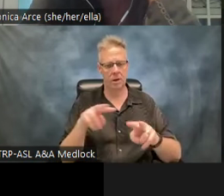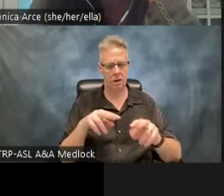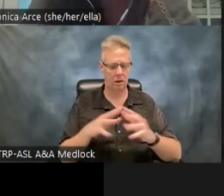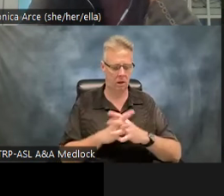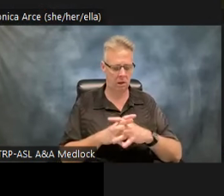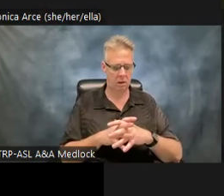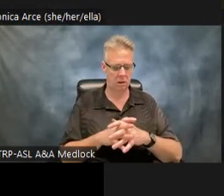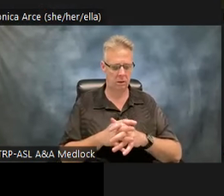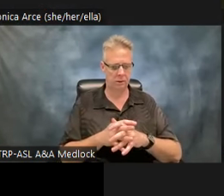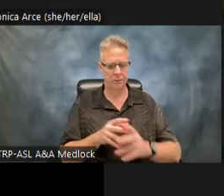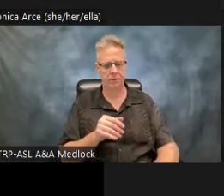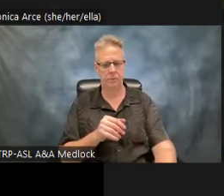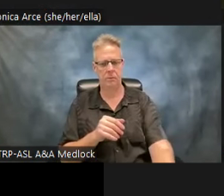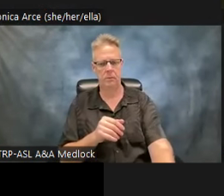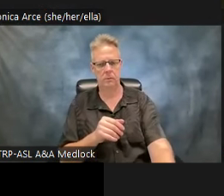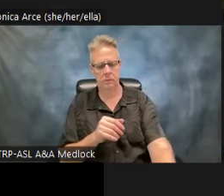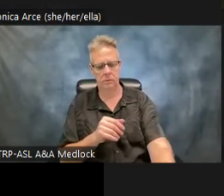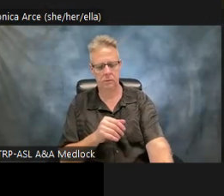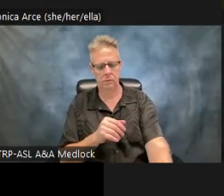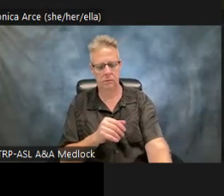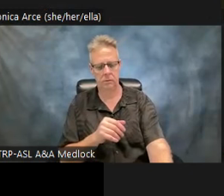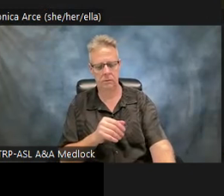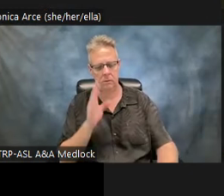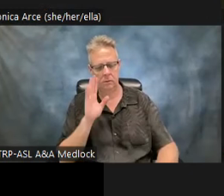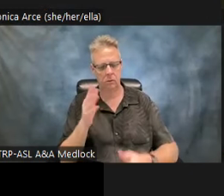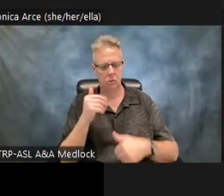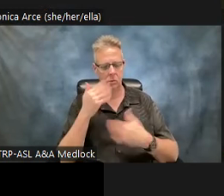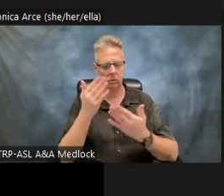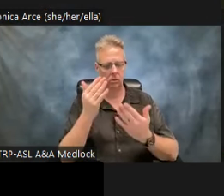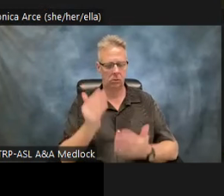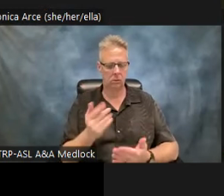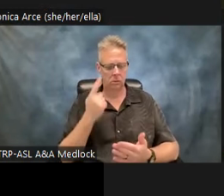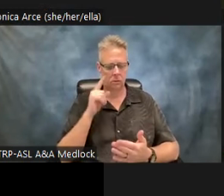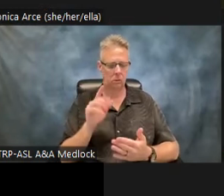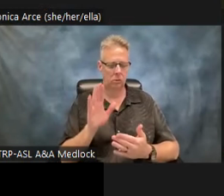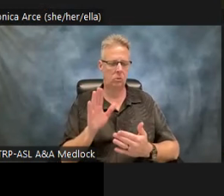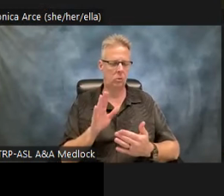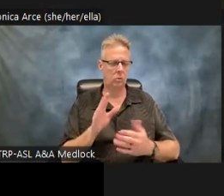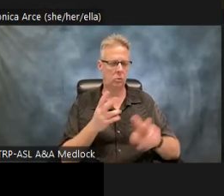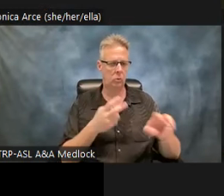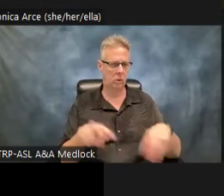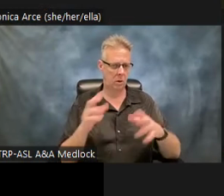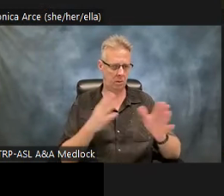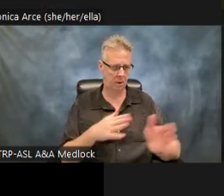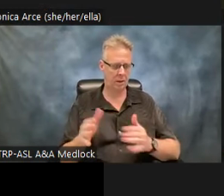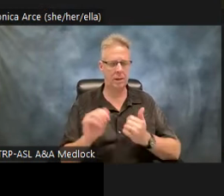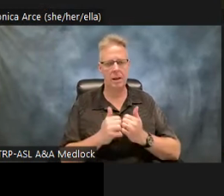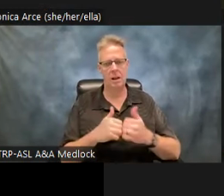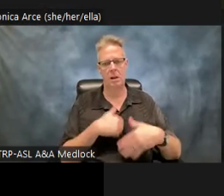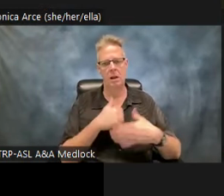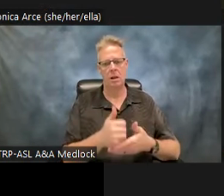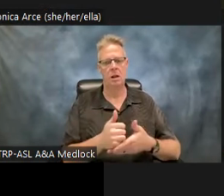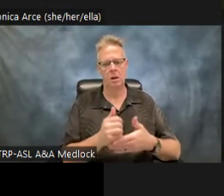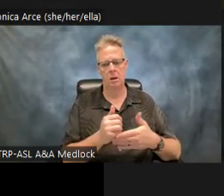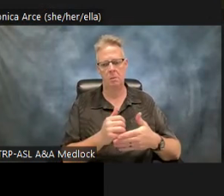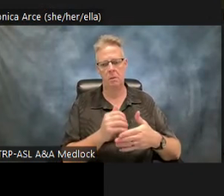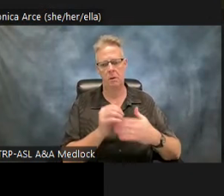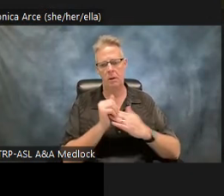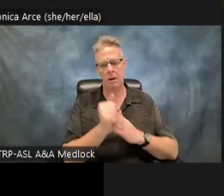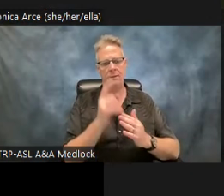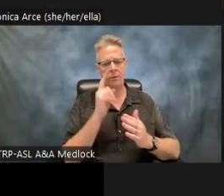part of the structural oversight recommendations coming in about sort of transition plans and how to help guide implementation